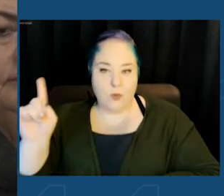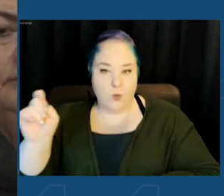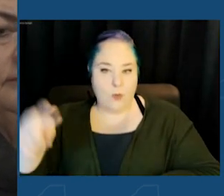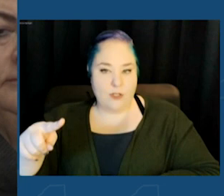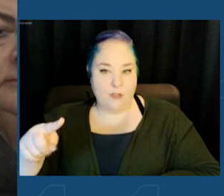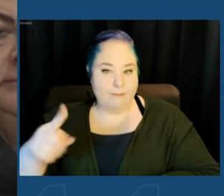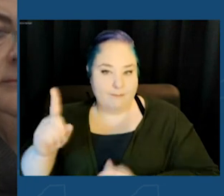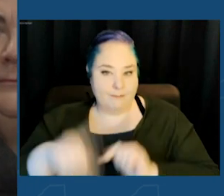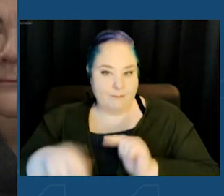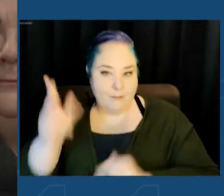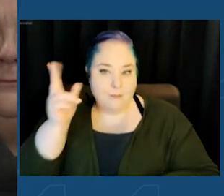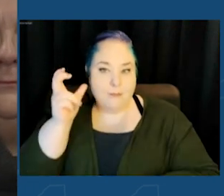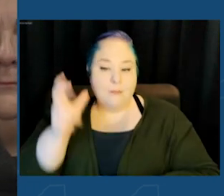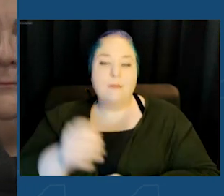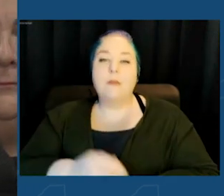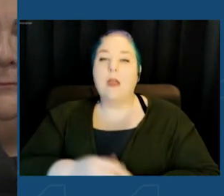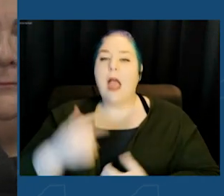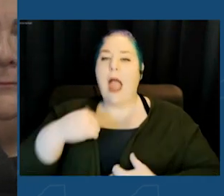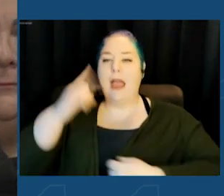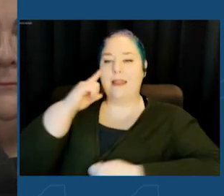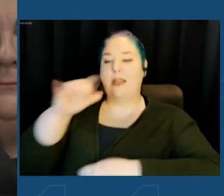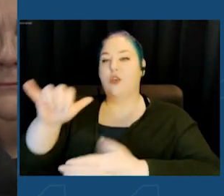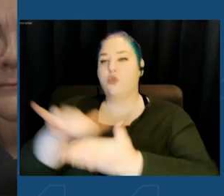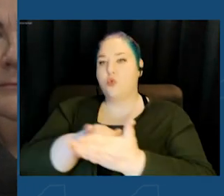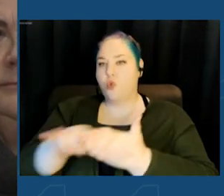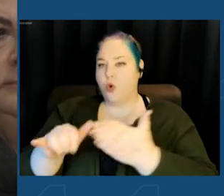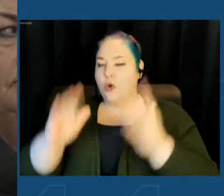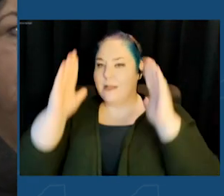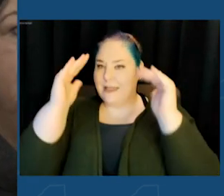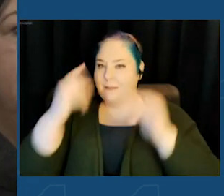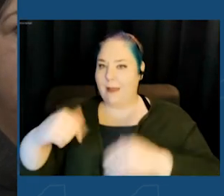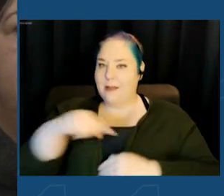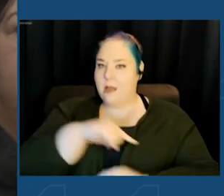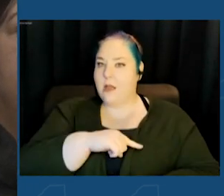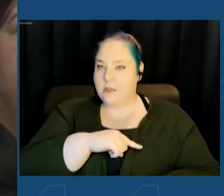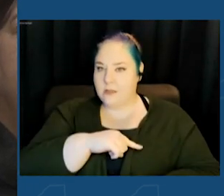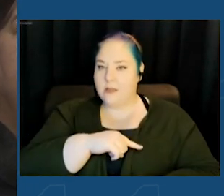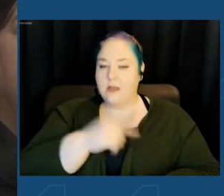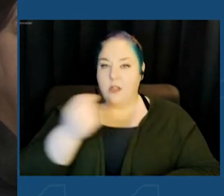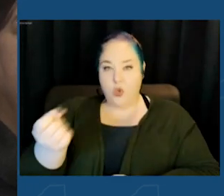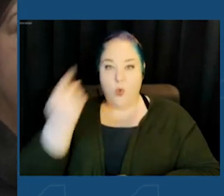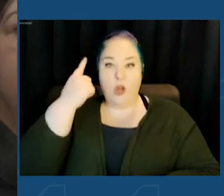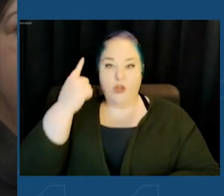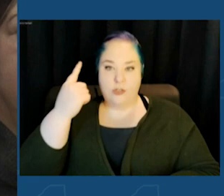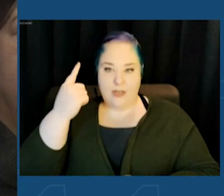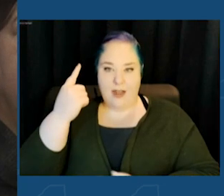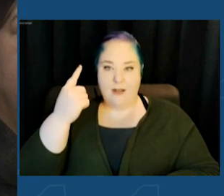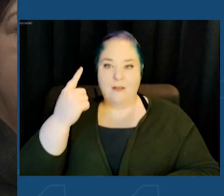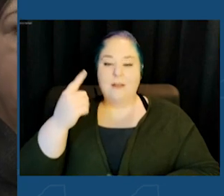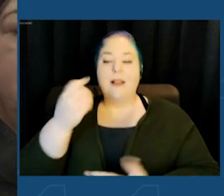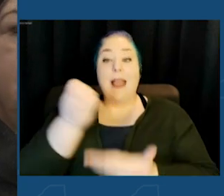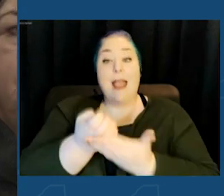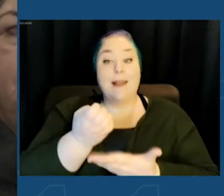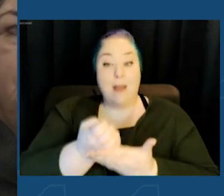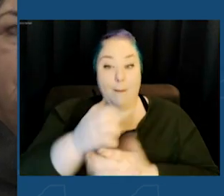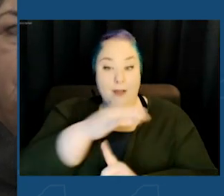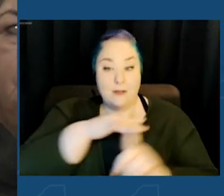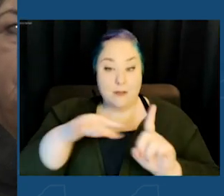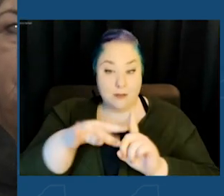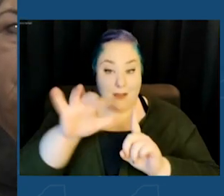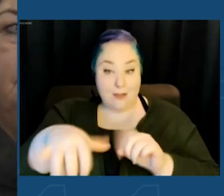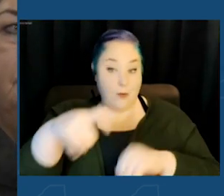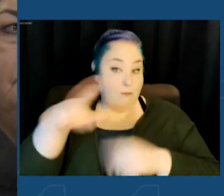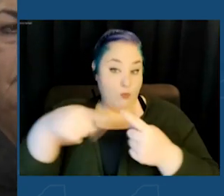I think I think New Yorkers would expect us to understand what the economics are at the time